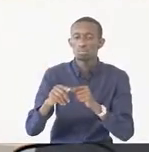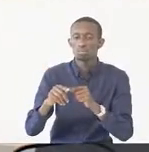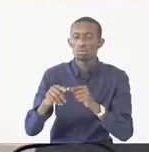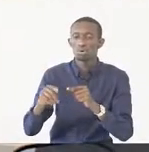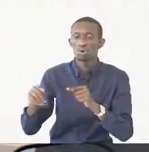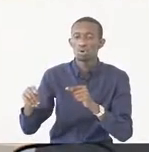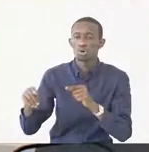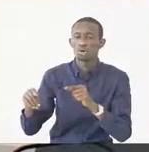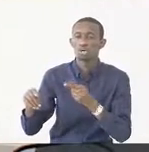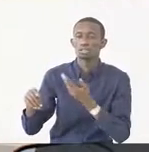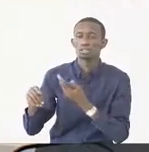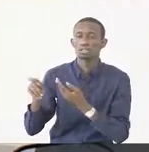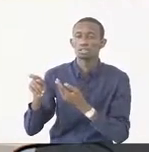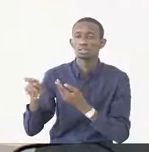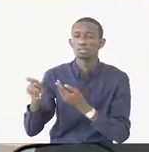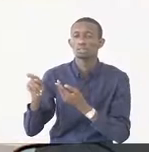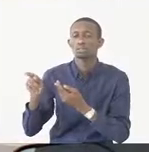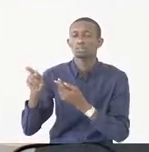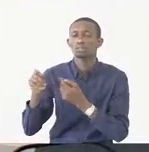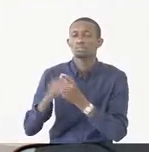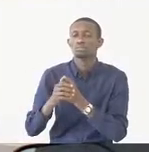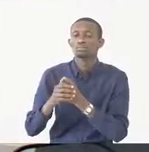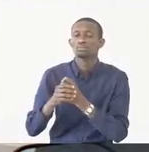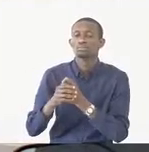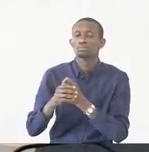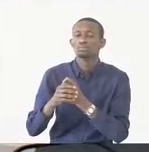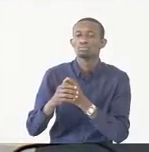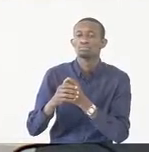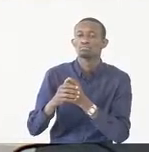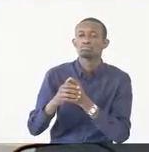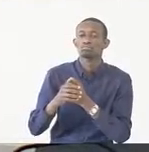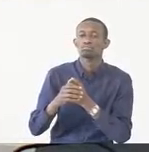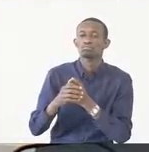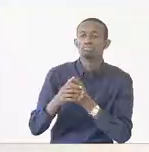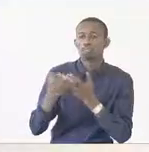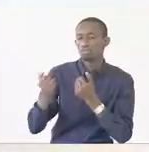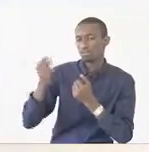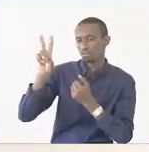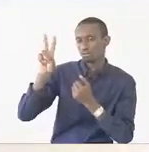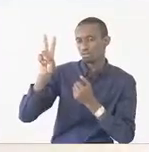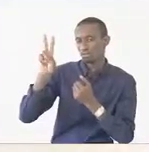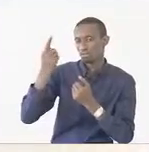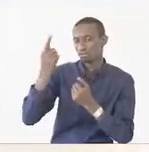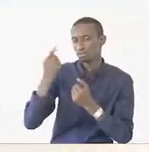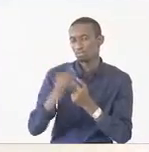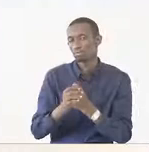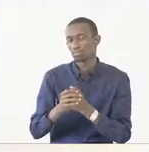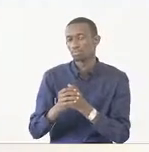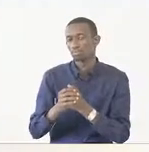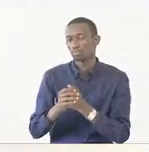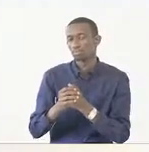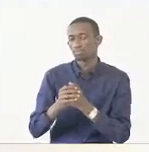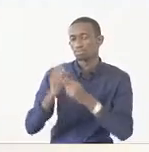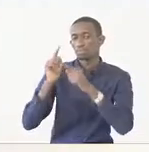is opposite side to the angle that we are having, and then we have this V1 sine theta